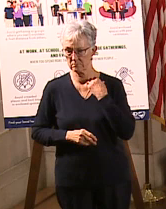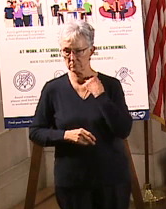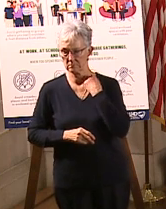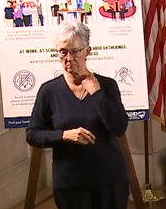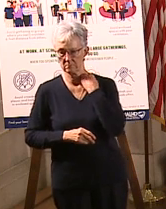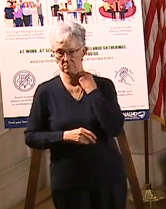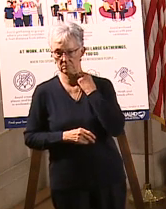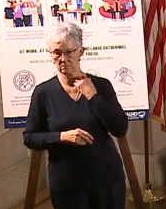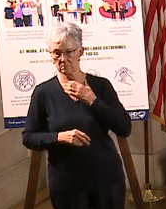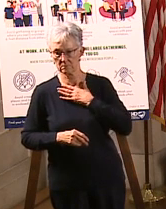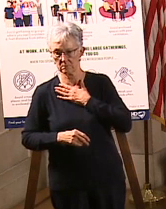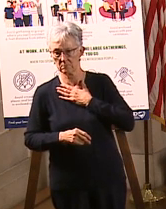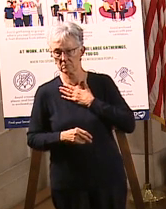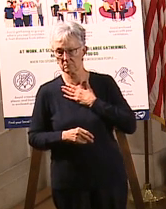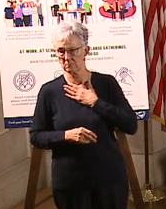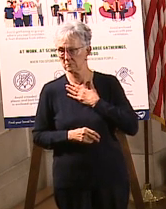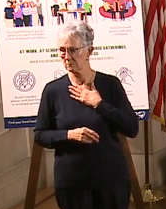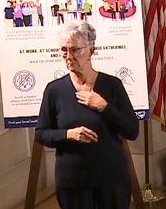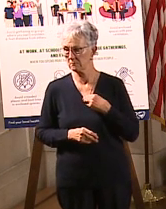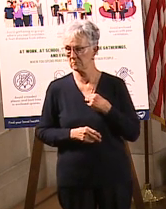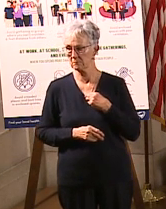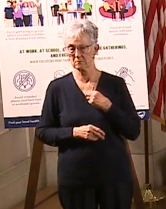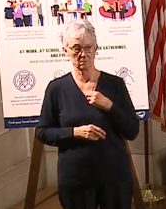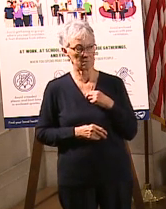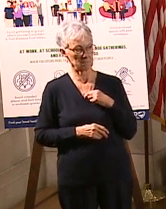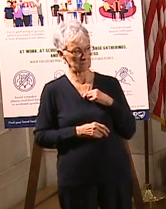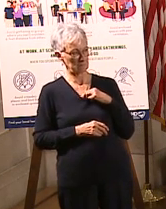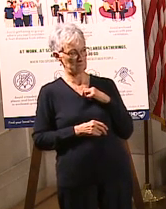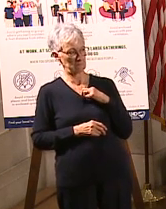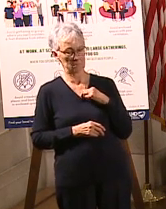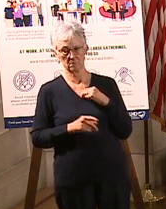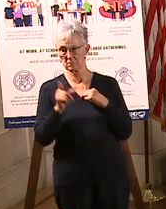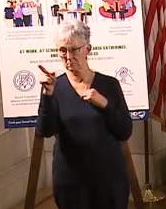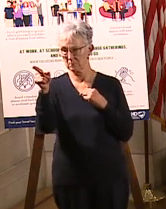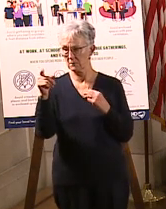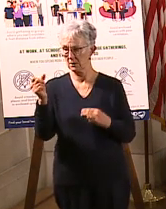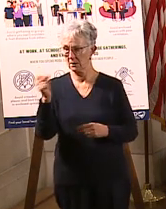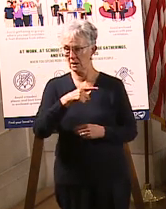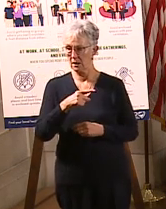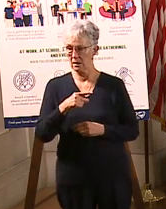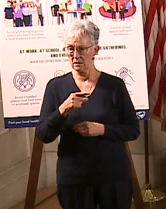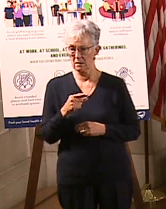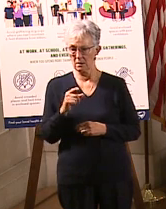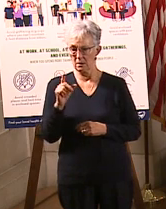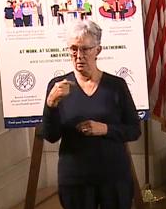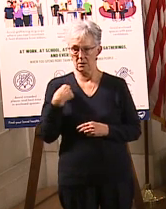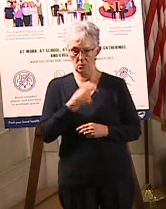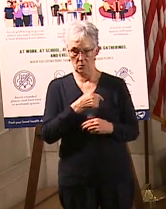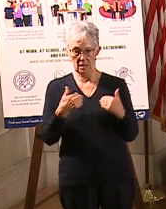expire before going into people's arms? If so, how many? Sarah from NTV is asking,